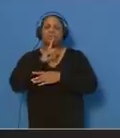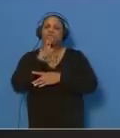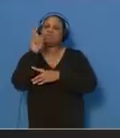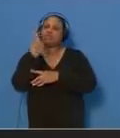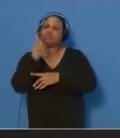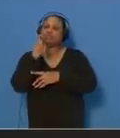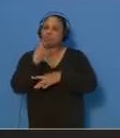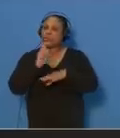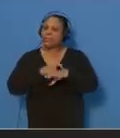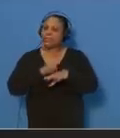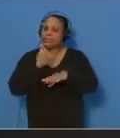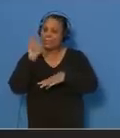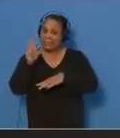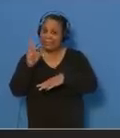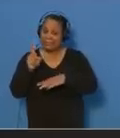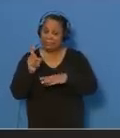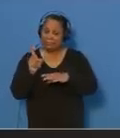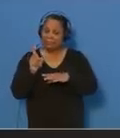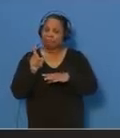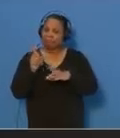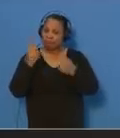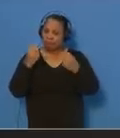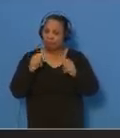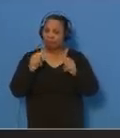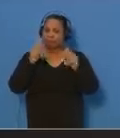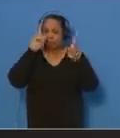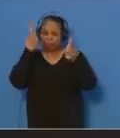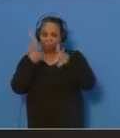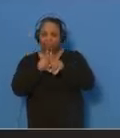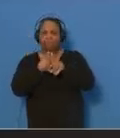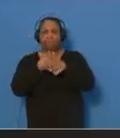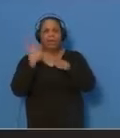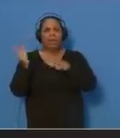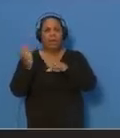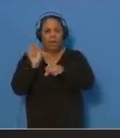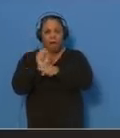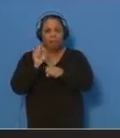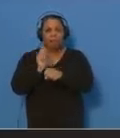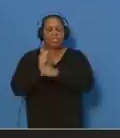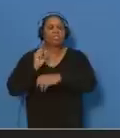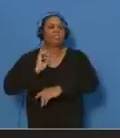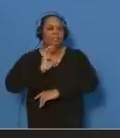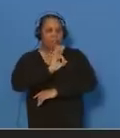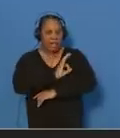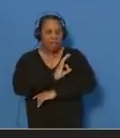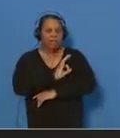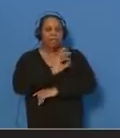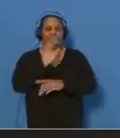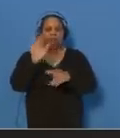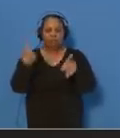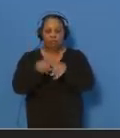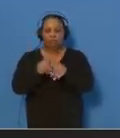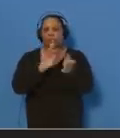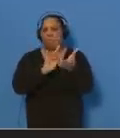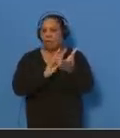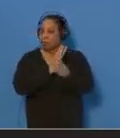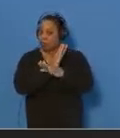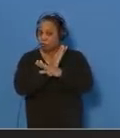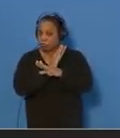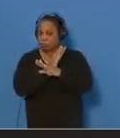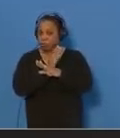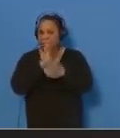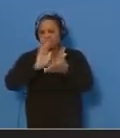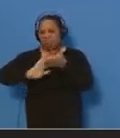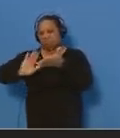of the shelter residents are being met, as well as the operational, facility, and staffing, there is medical, security,